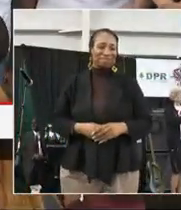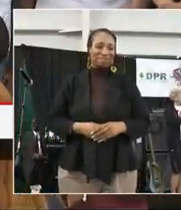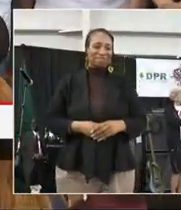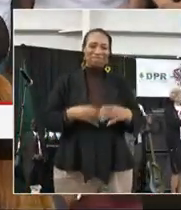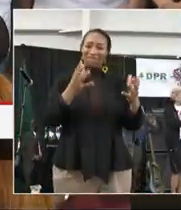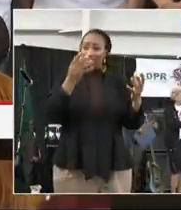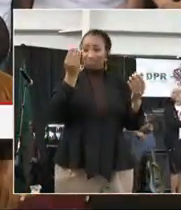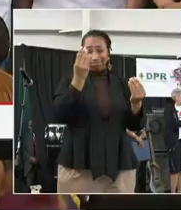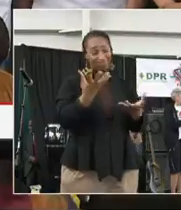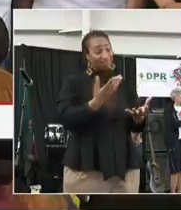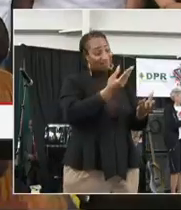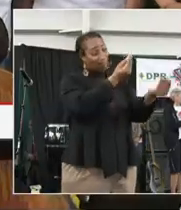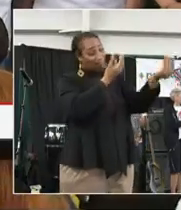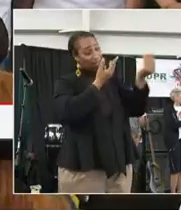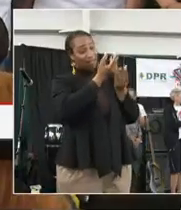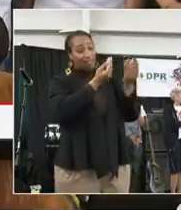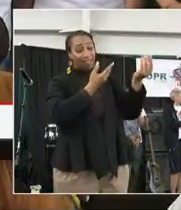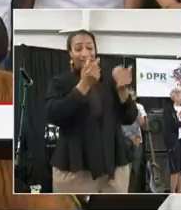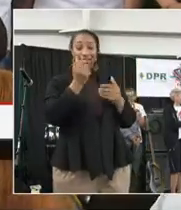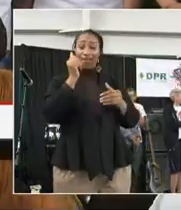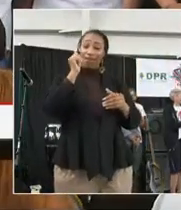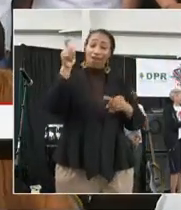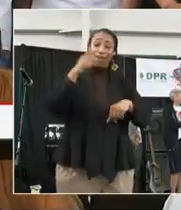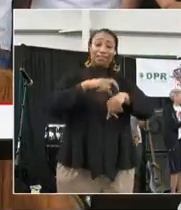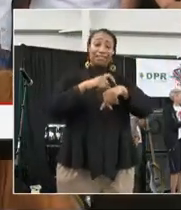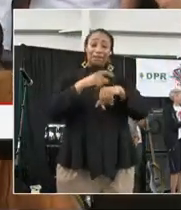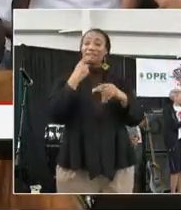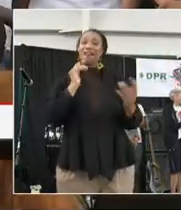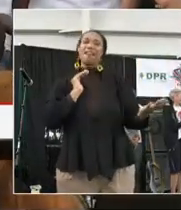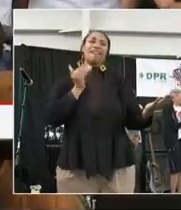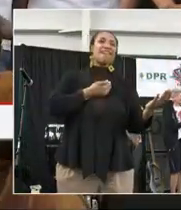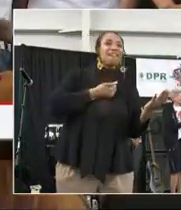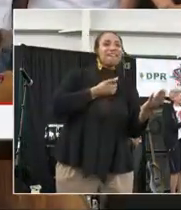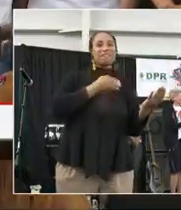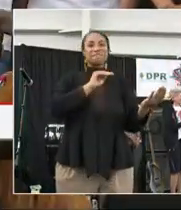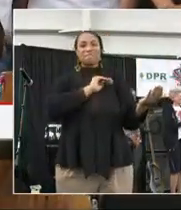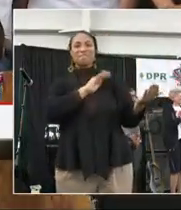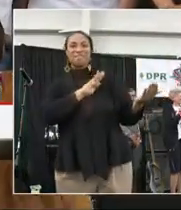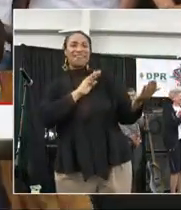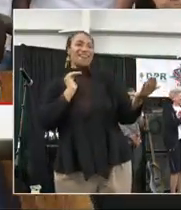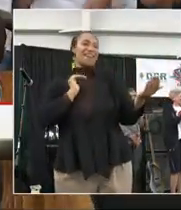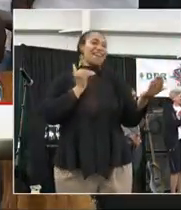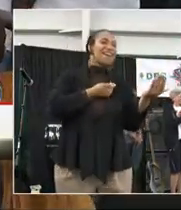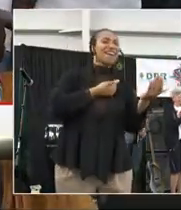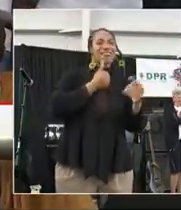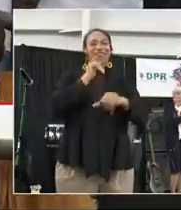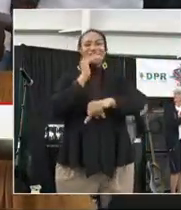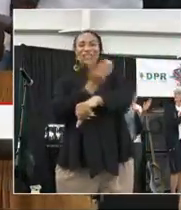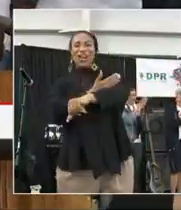she is our very own. She is our daughter, and we love her. So give it up for her.